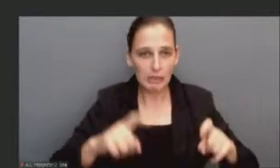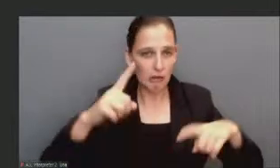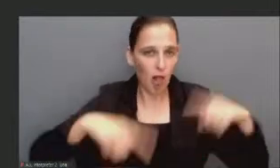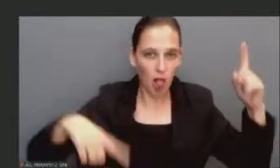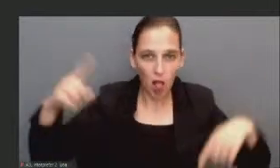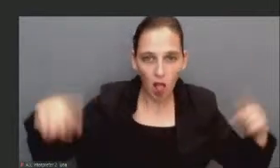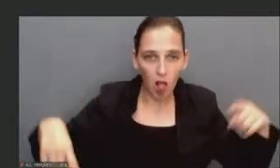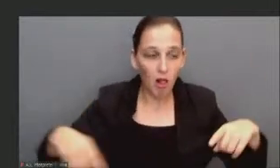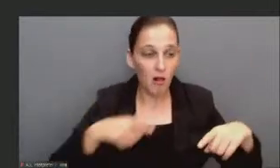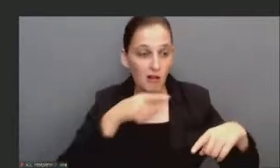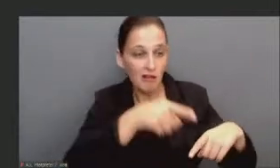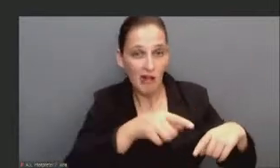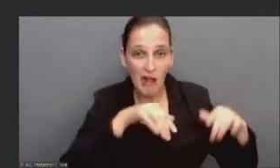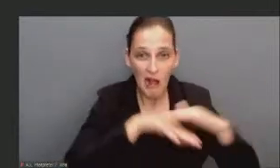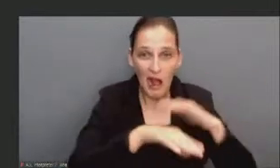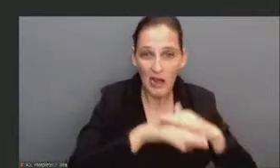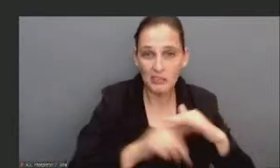miss.